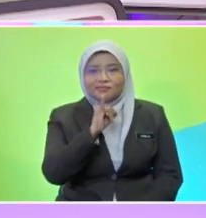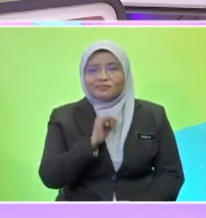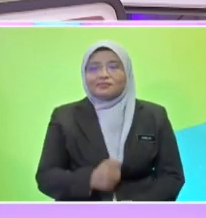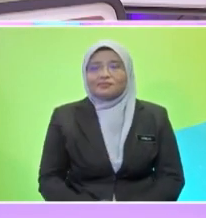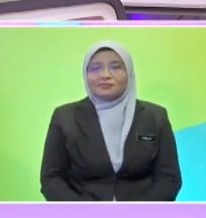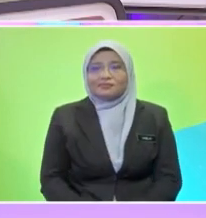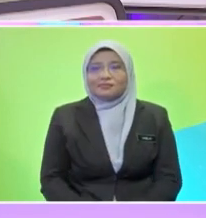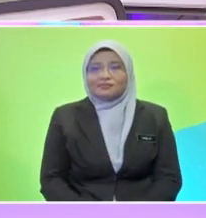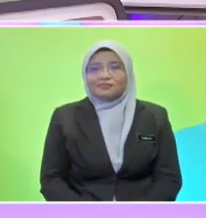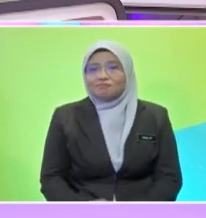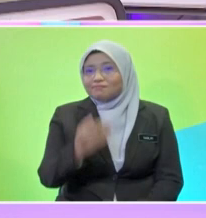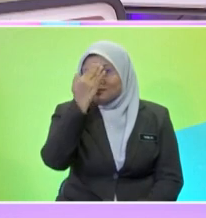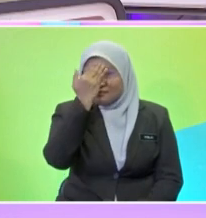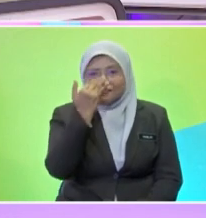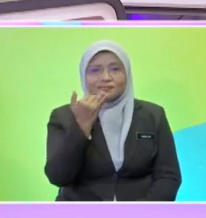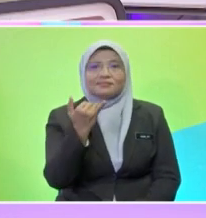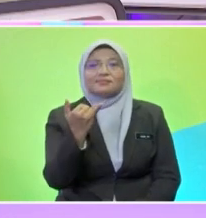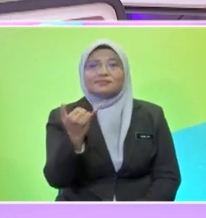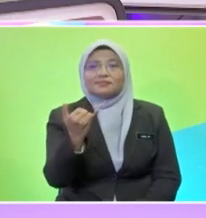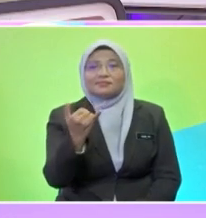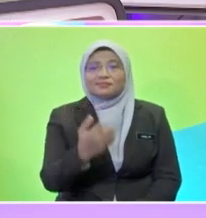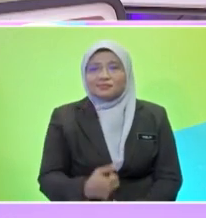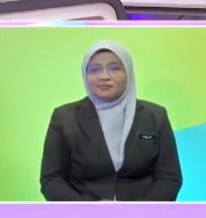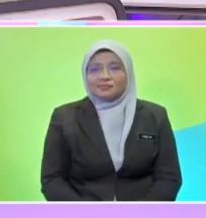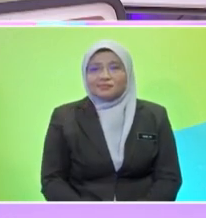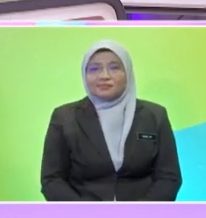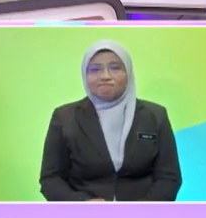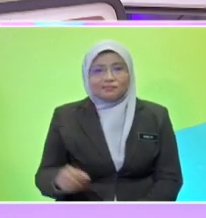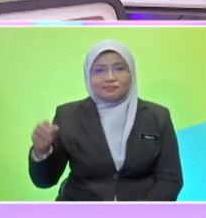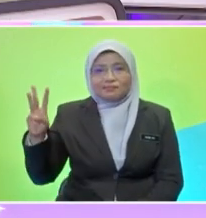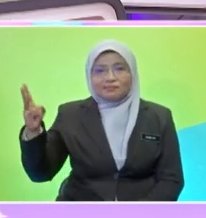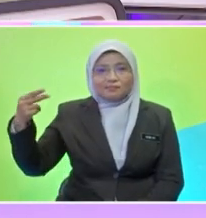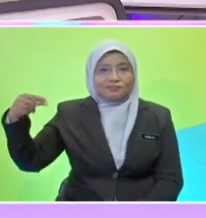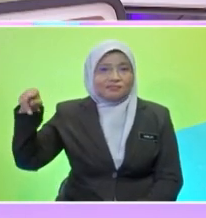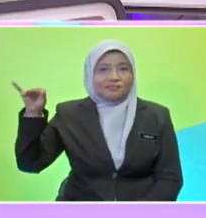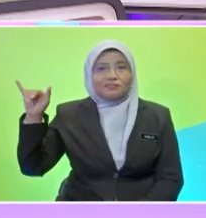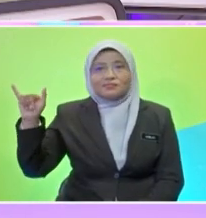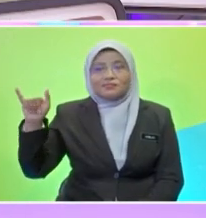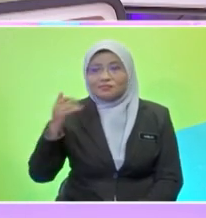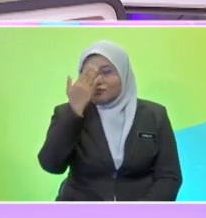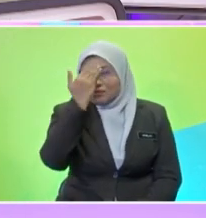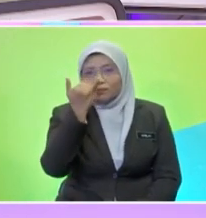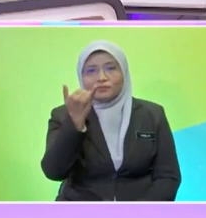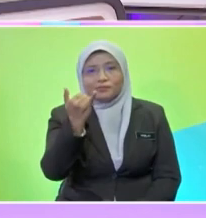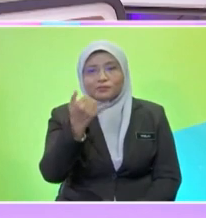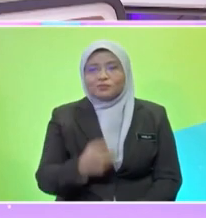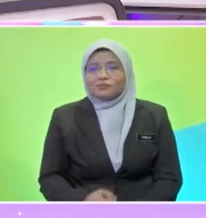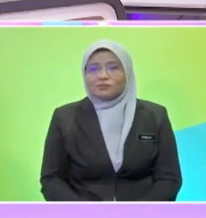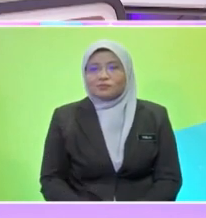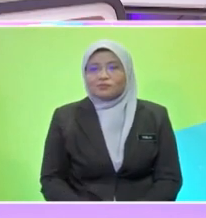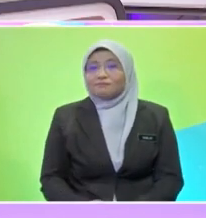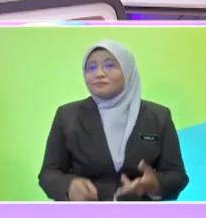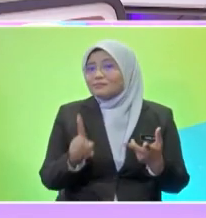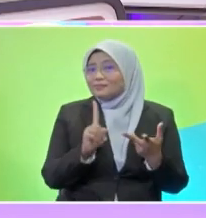Why do you want to be a singer? Wow, cool. A good question also. Why? Okay, to give a reason. You want to hear a reason, right? Okay, let's move on. The